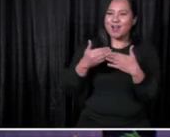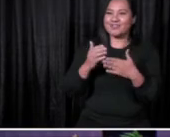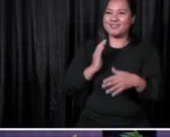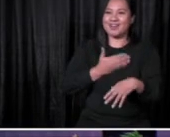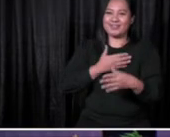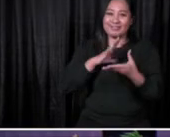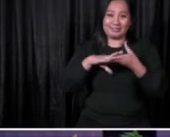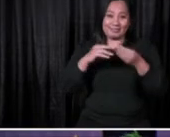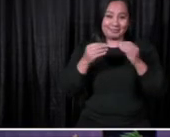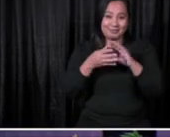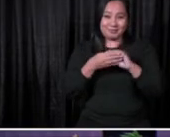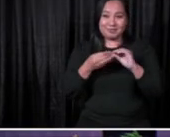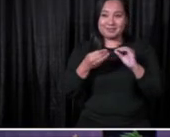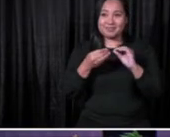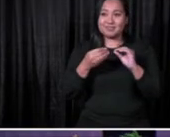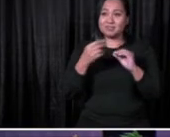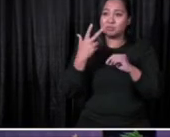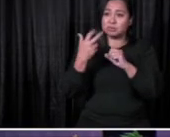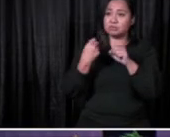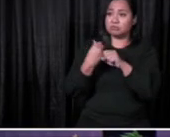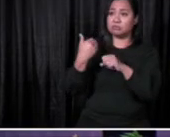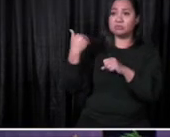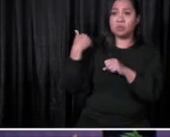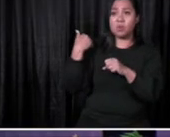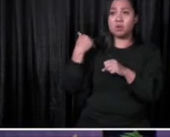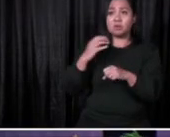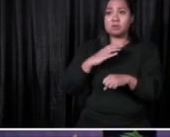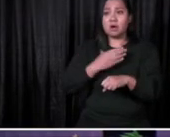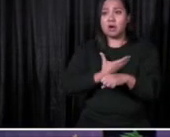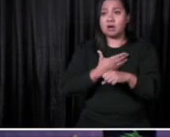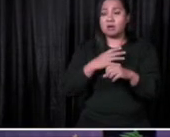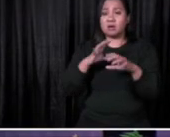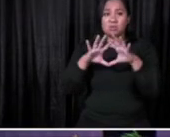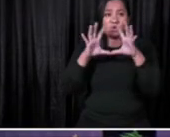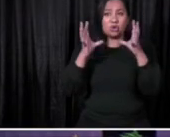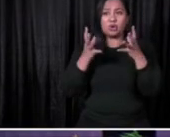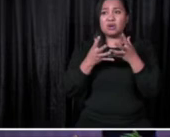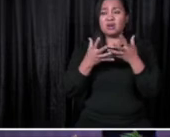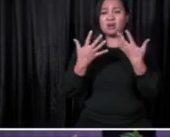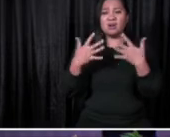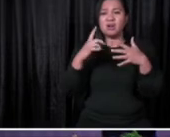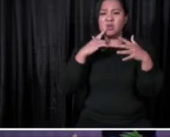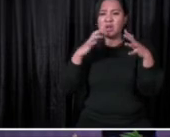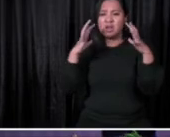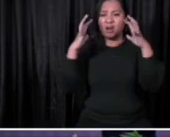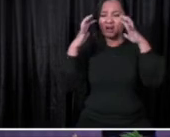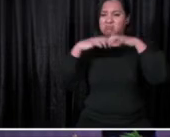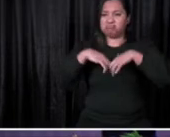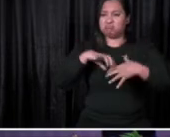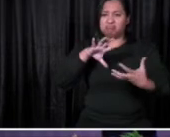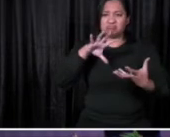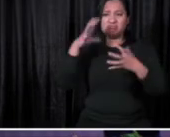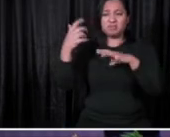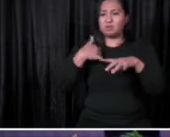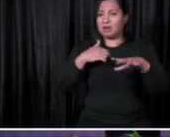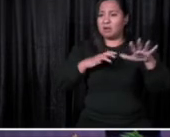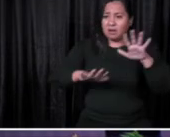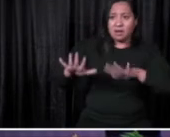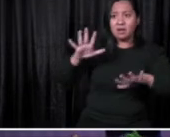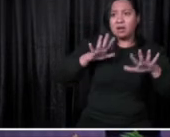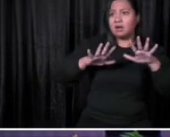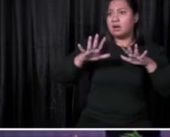came crashing down. We were faced with countless uncertainties, fearful of what lies